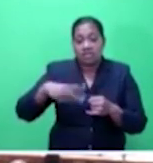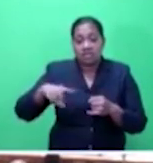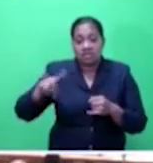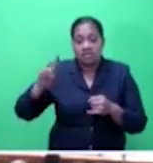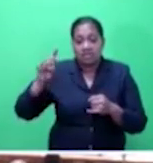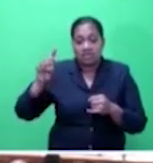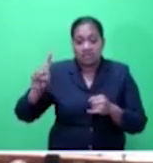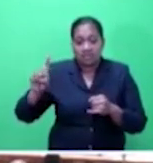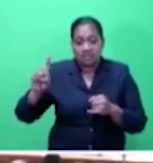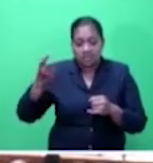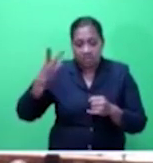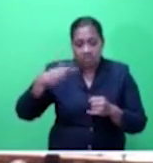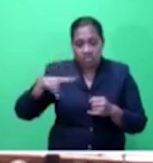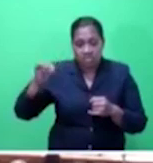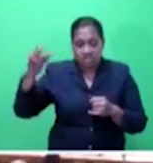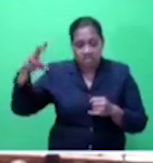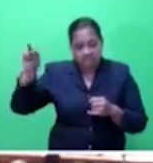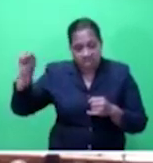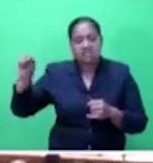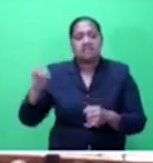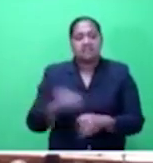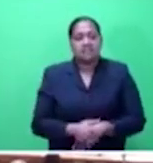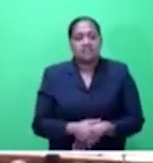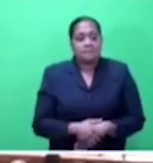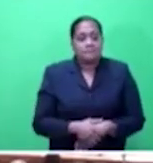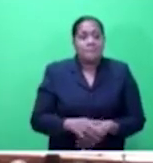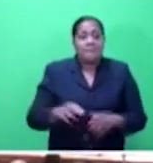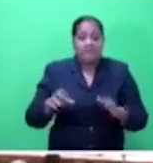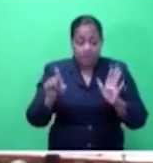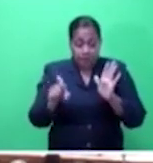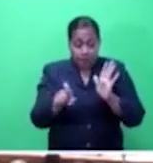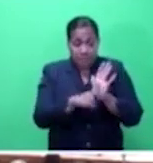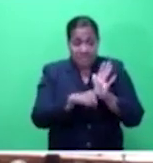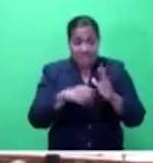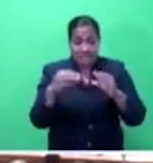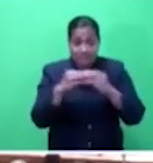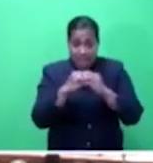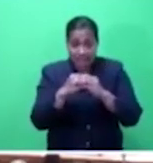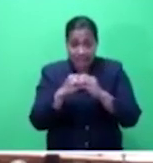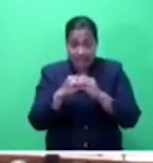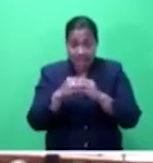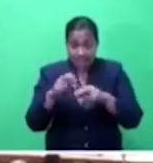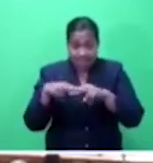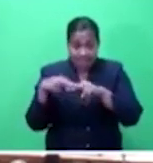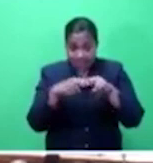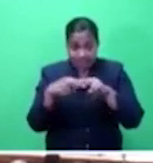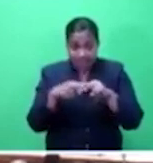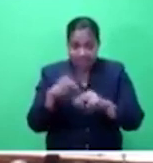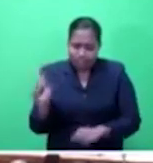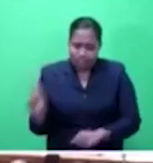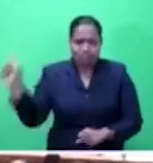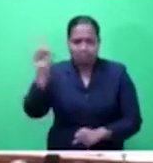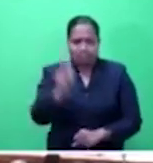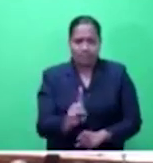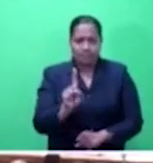around $10 million in immediate relief. The Reserve Bank of Fiji is also stepping in with an unprecedented economy-wide